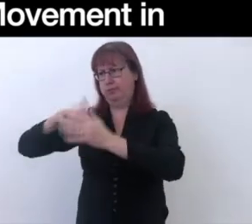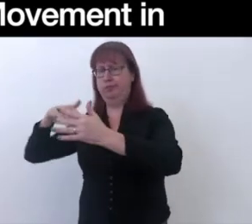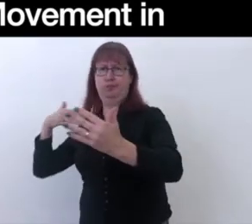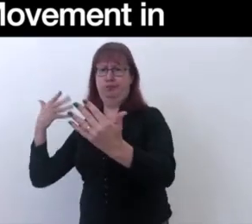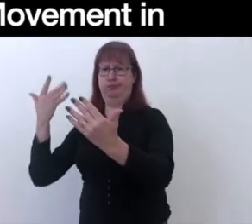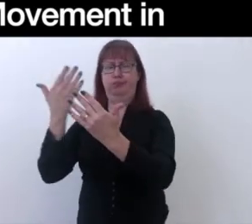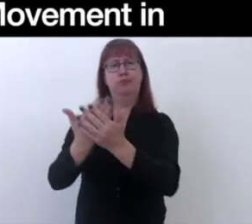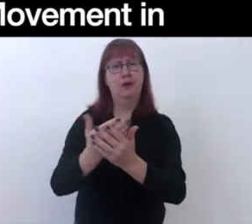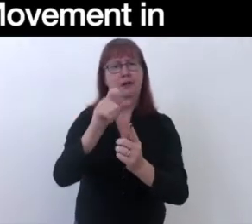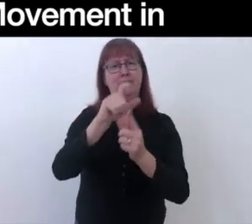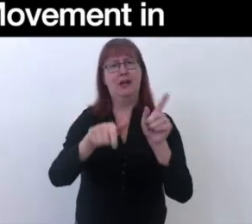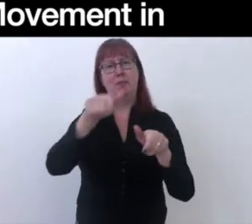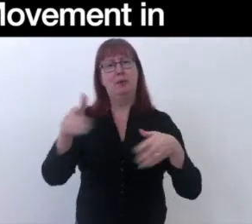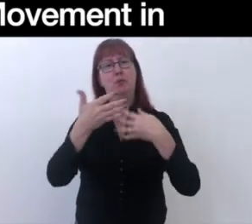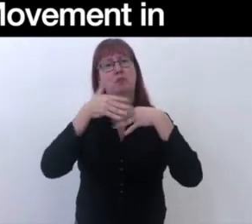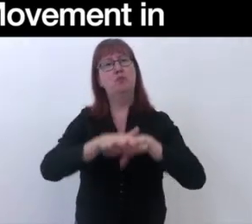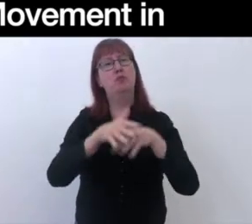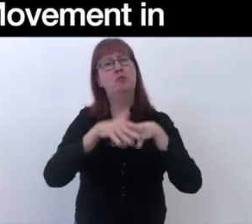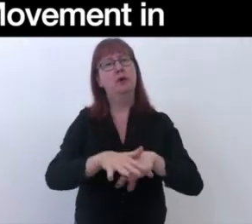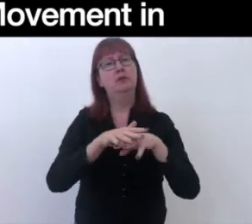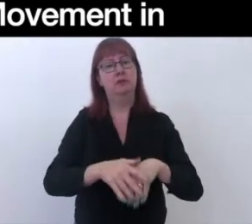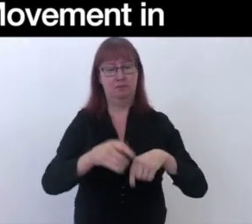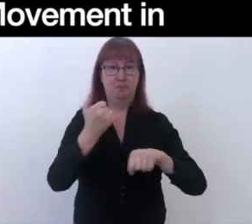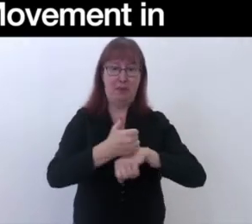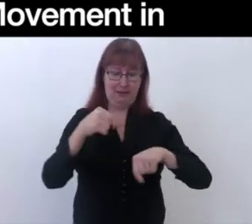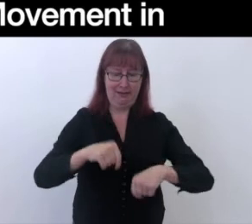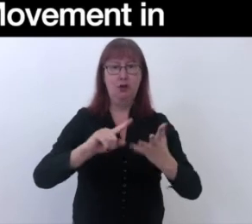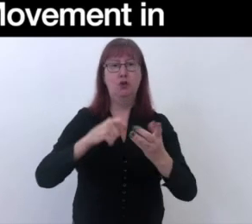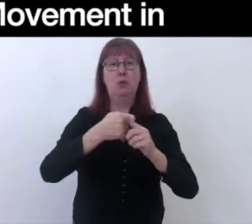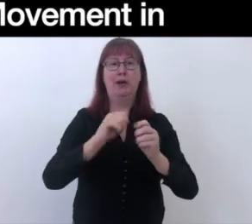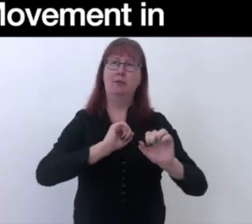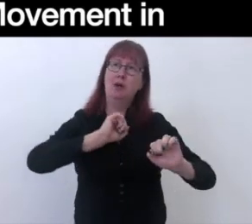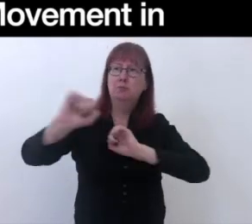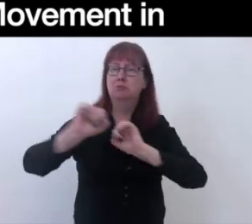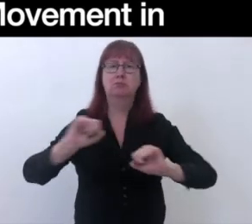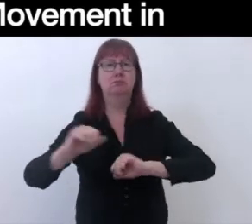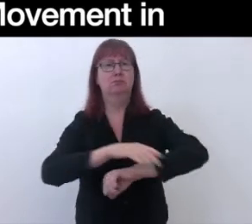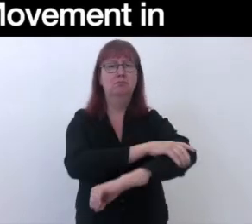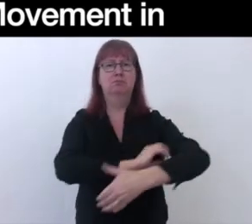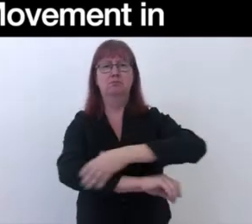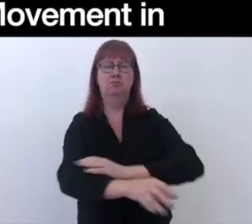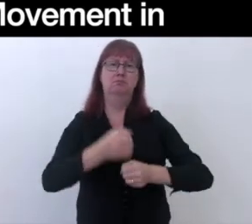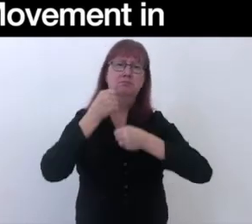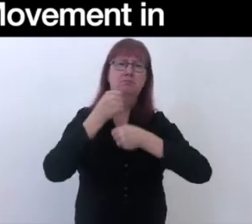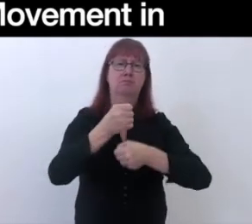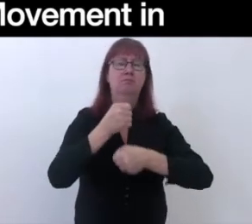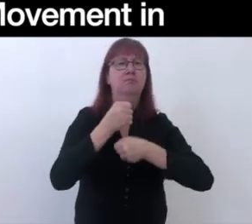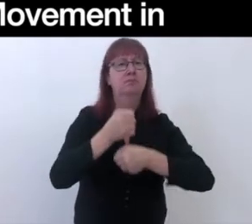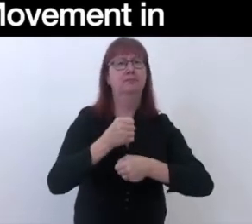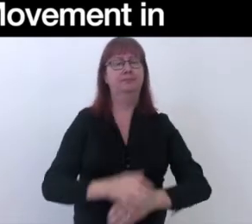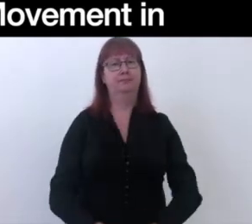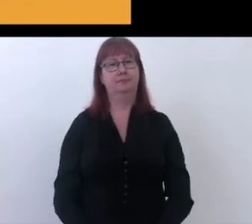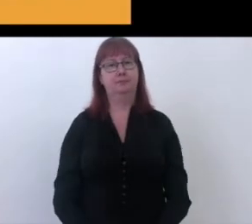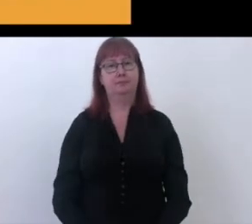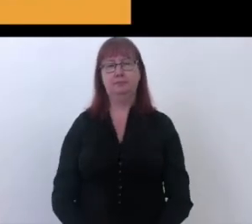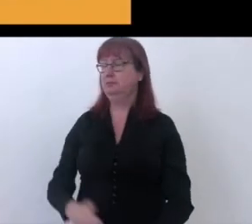preserve the history of the disabled people's movement in the UK And the individual trailblazers within it